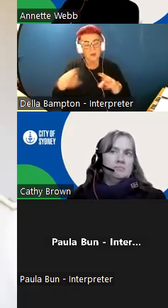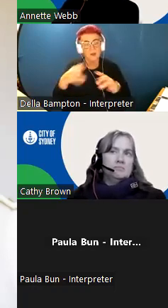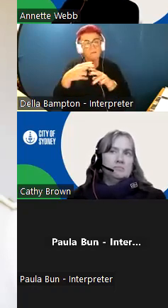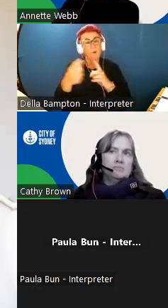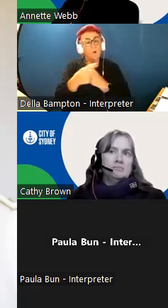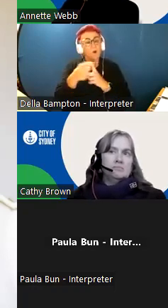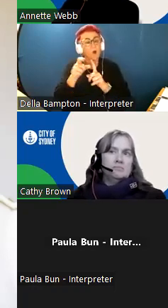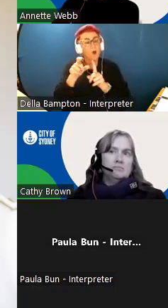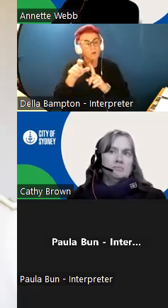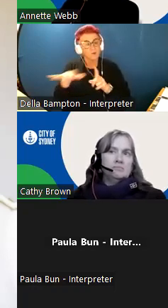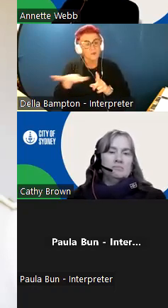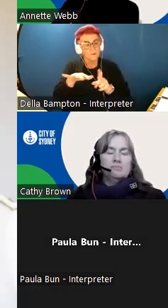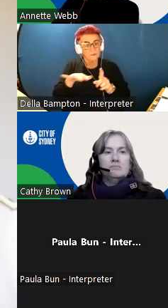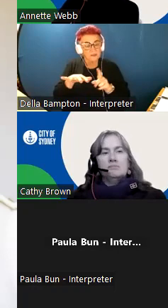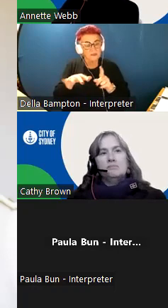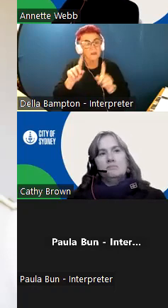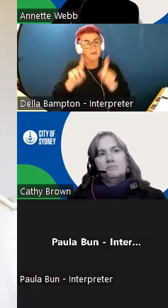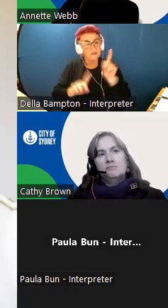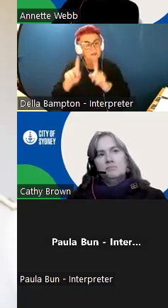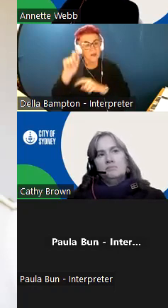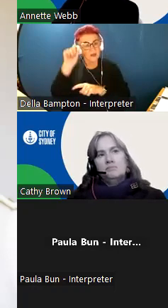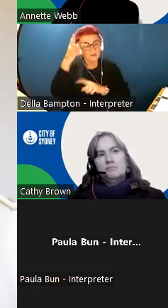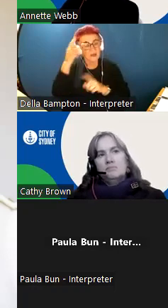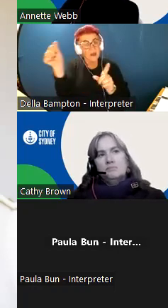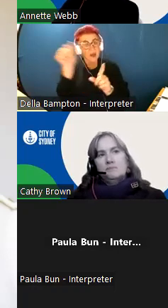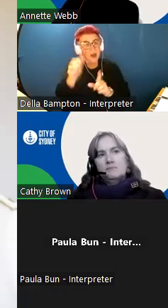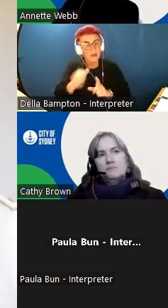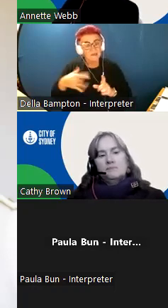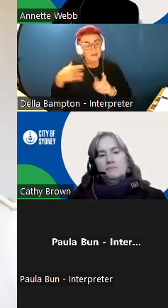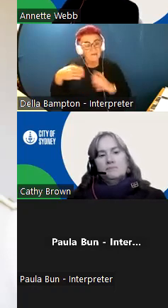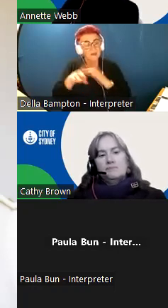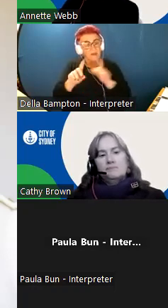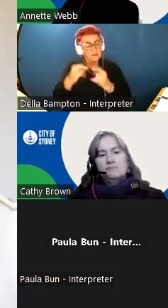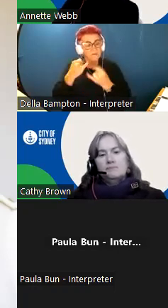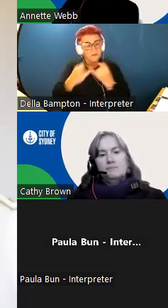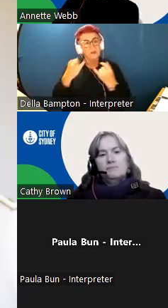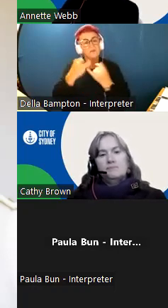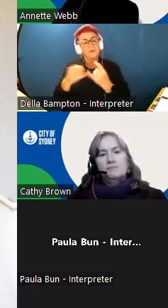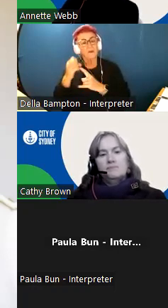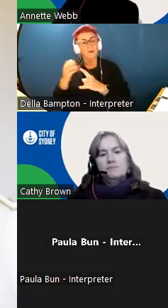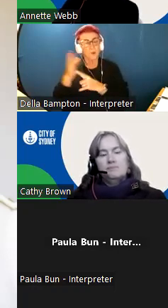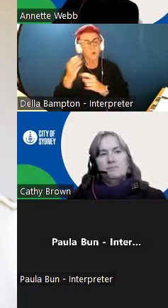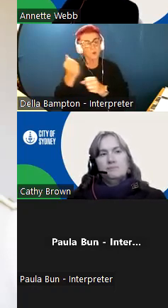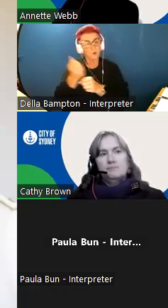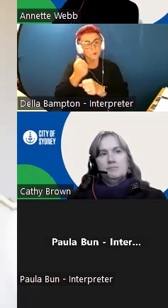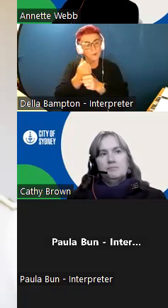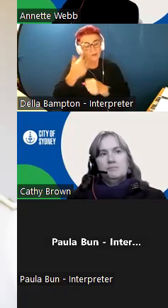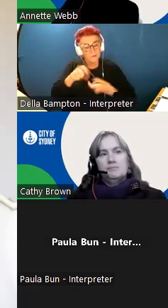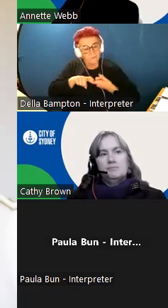The City recognises that artists living and working in the inner city are really important to creating a vibrant and sustainable